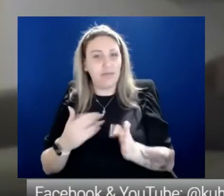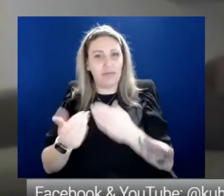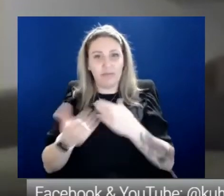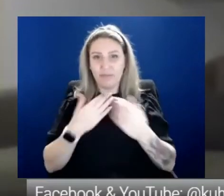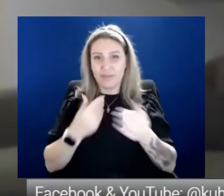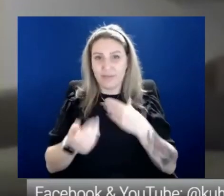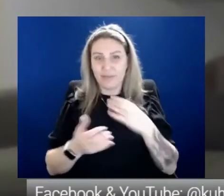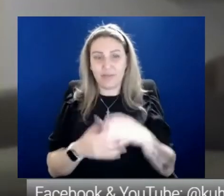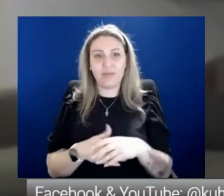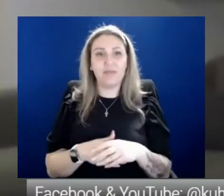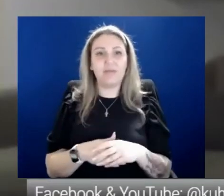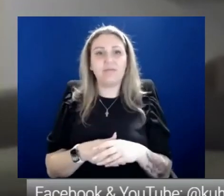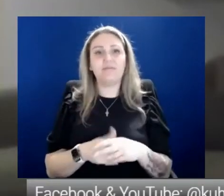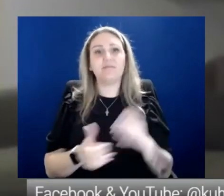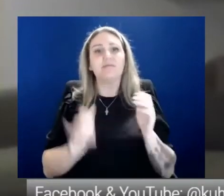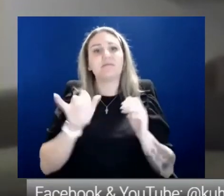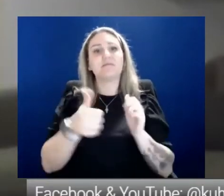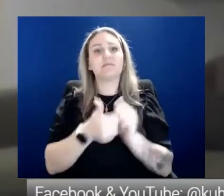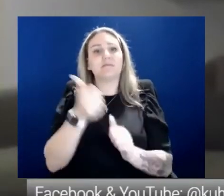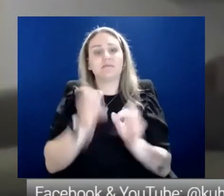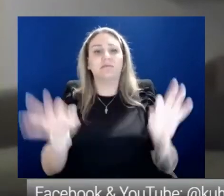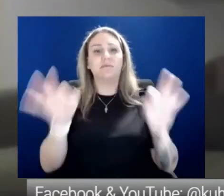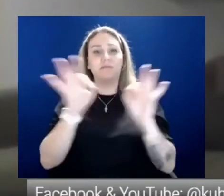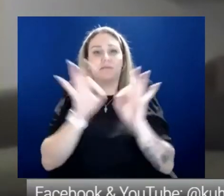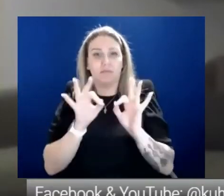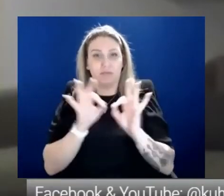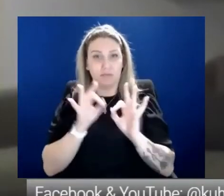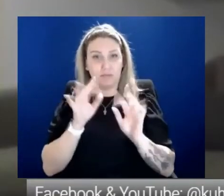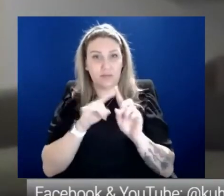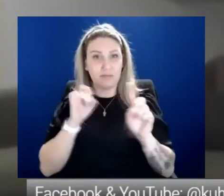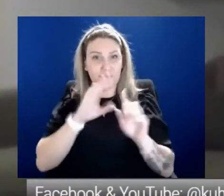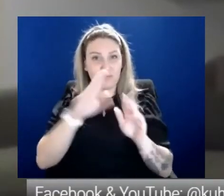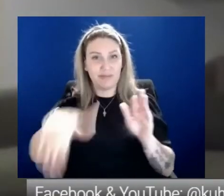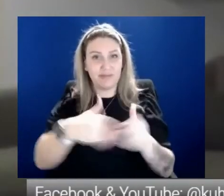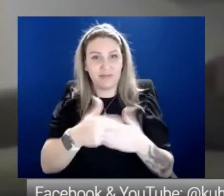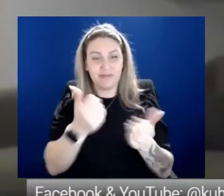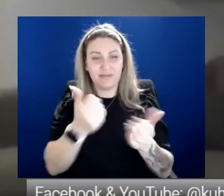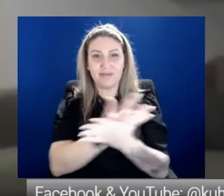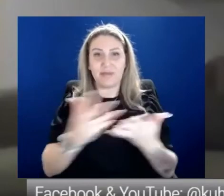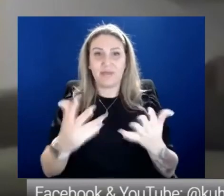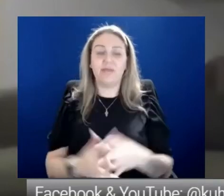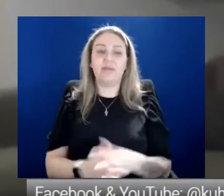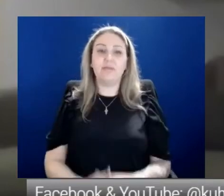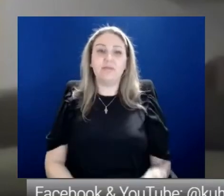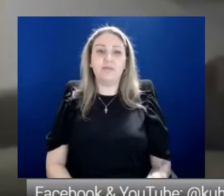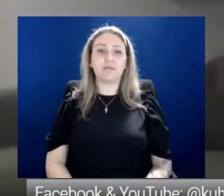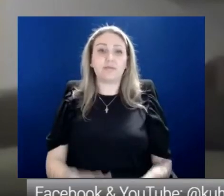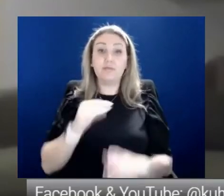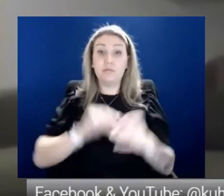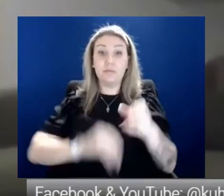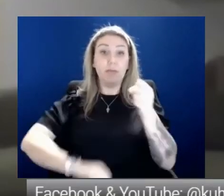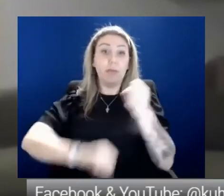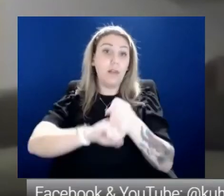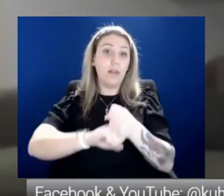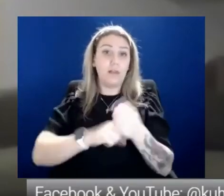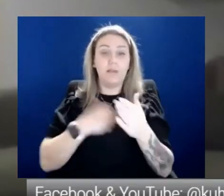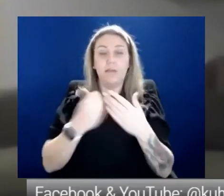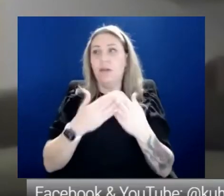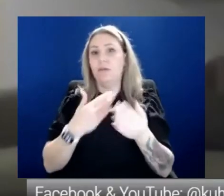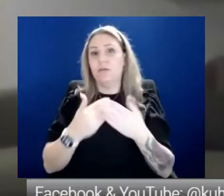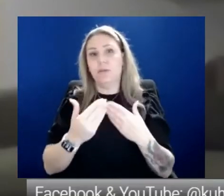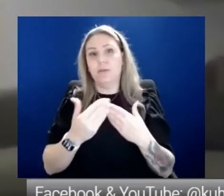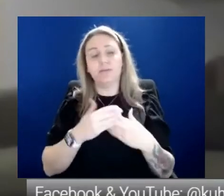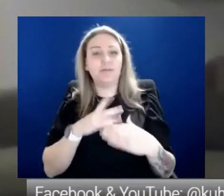I think that's the biggest key from all of this, and the support, whether it's virtual, whether